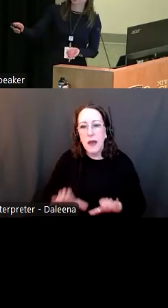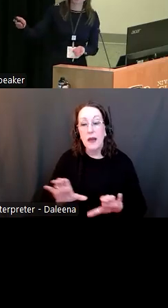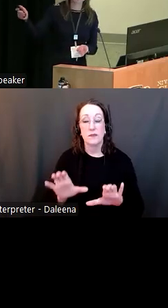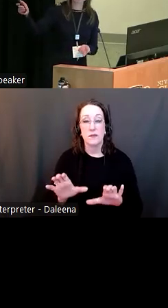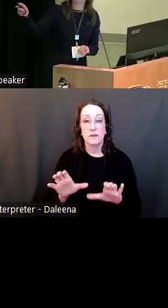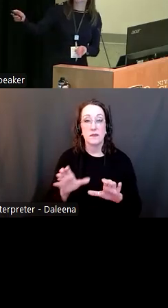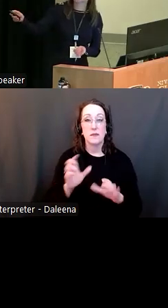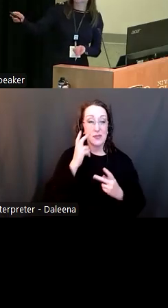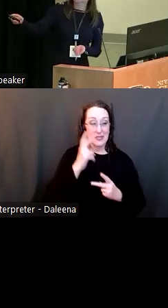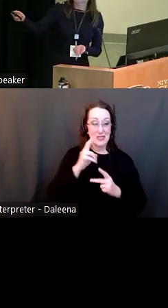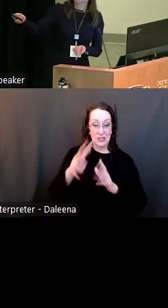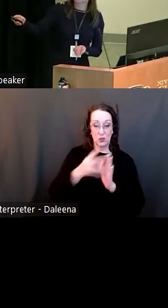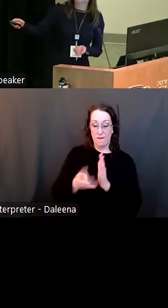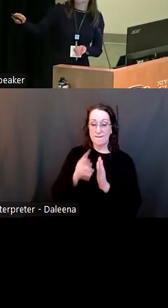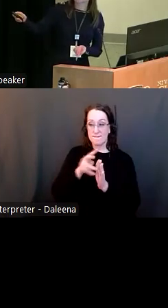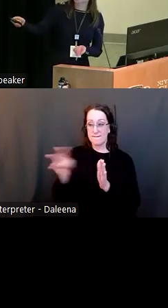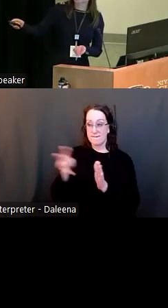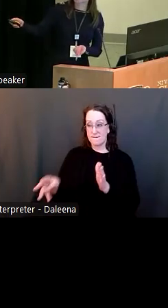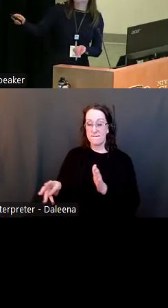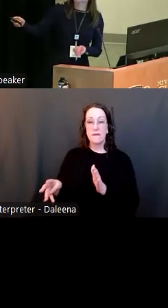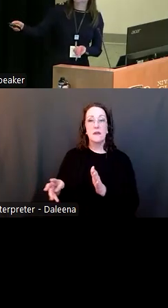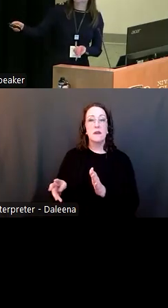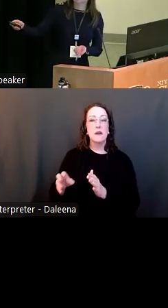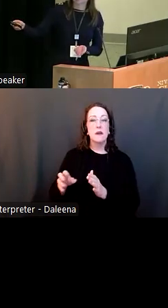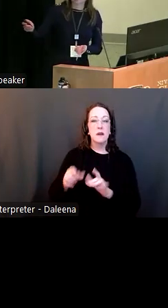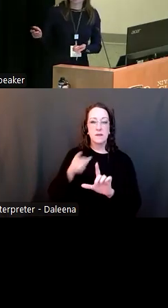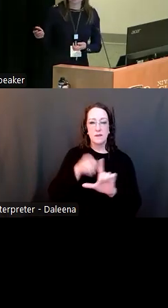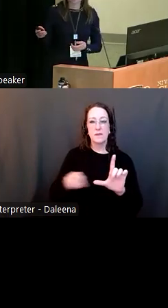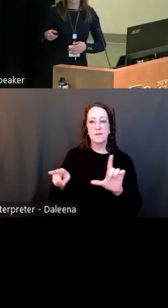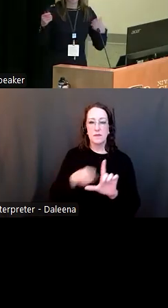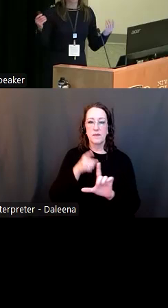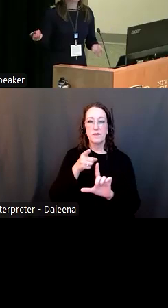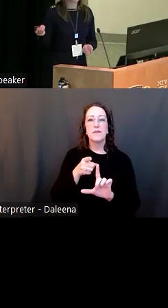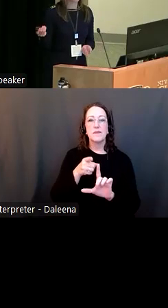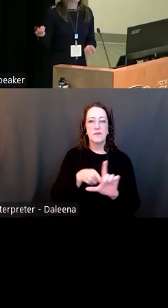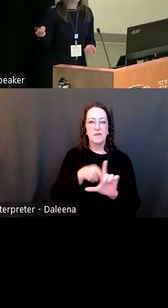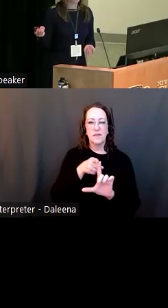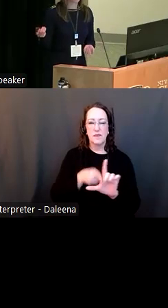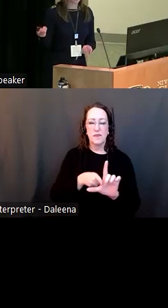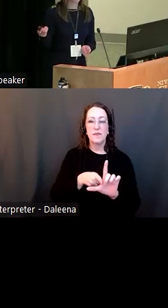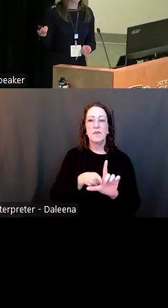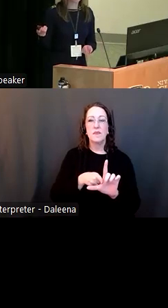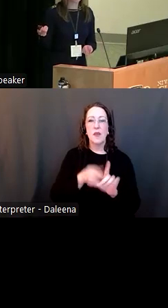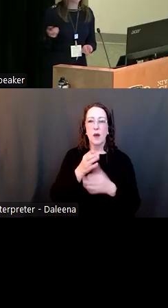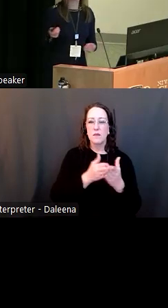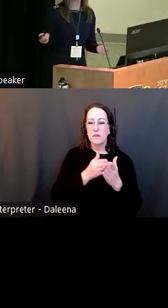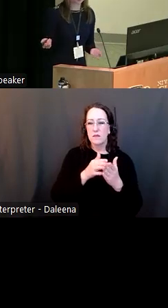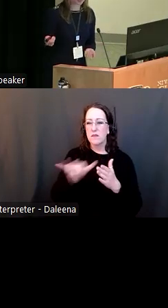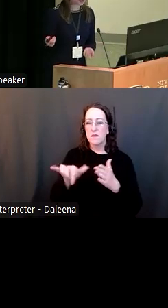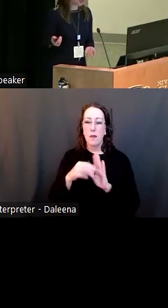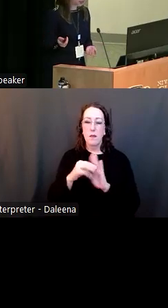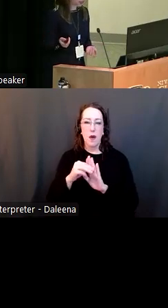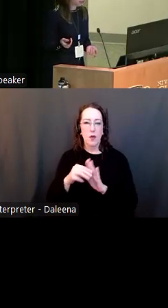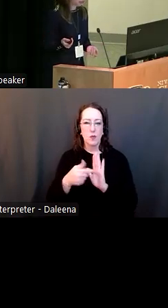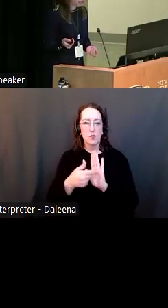see in this graph, on the y-axis are components of that model that I showed